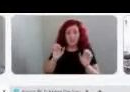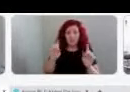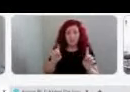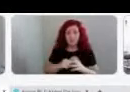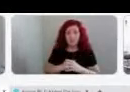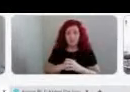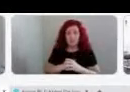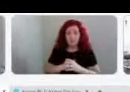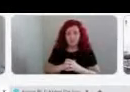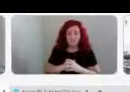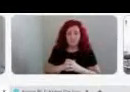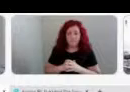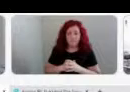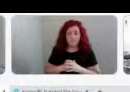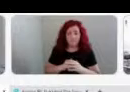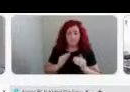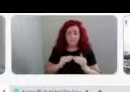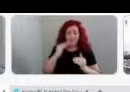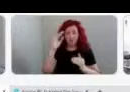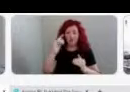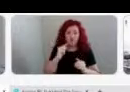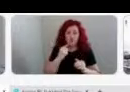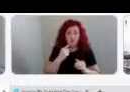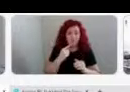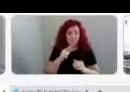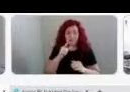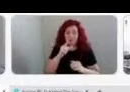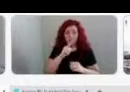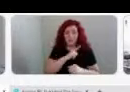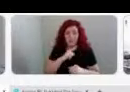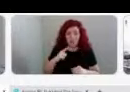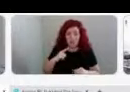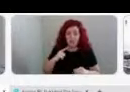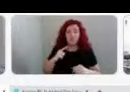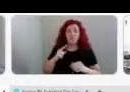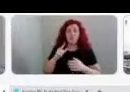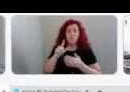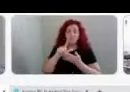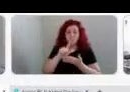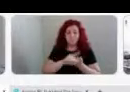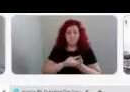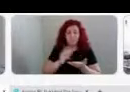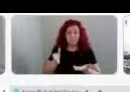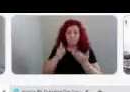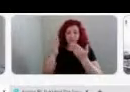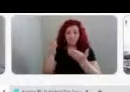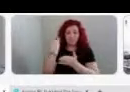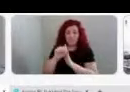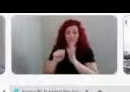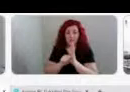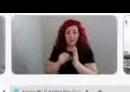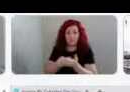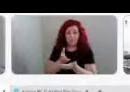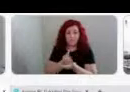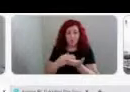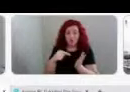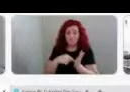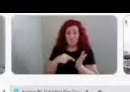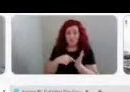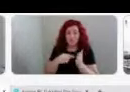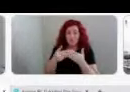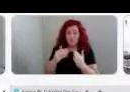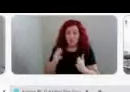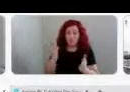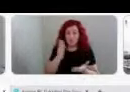after extremist legislation was dropped to the state budget bill these neighbors stopped by my house this past spring